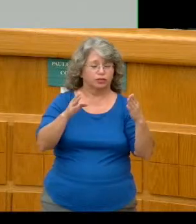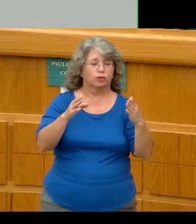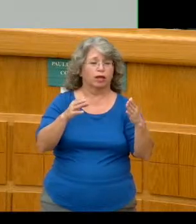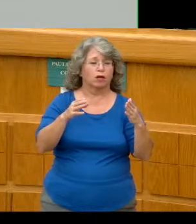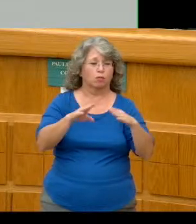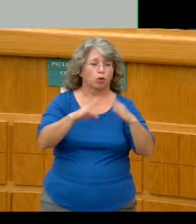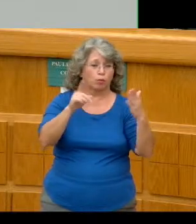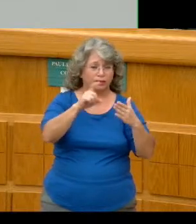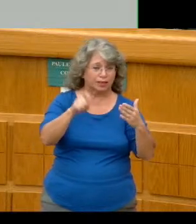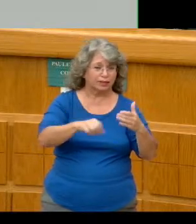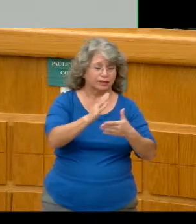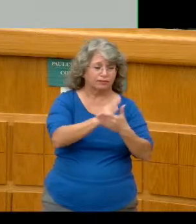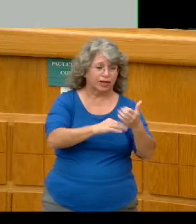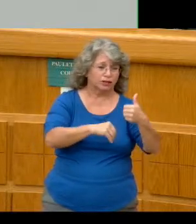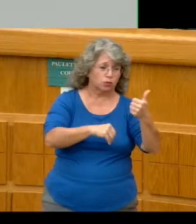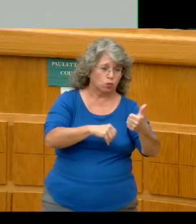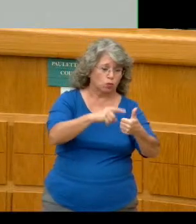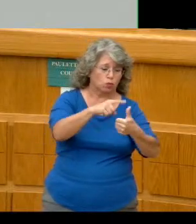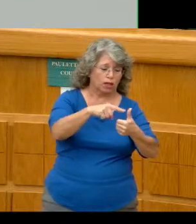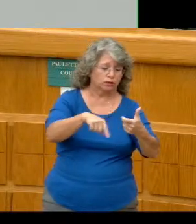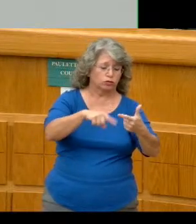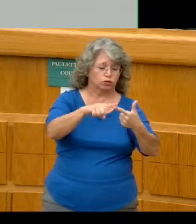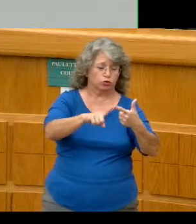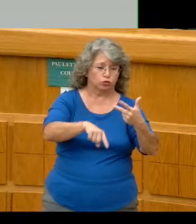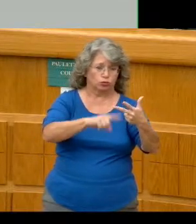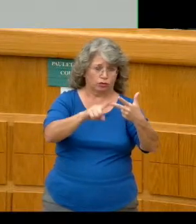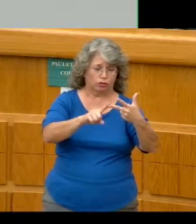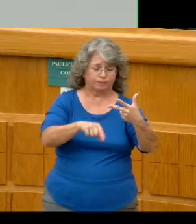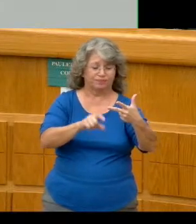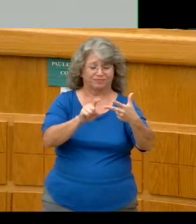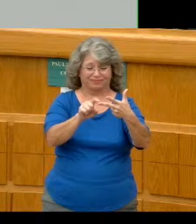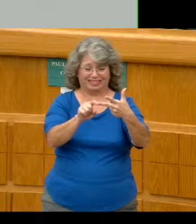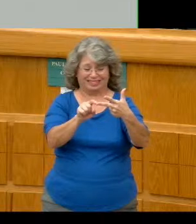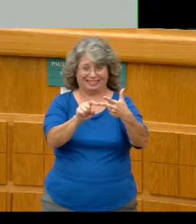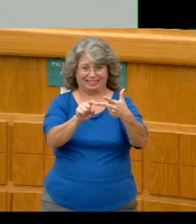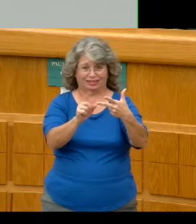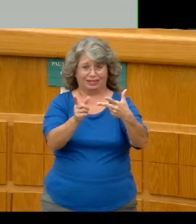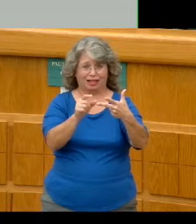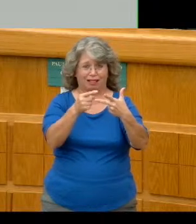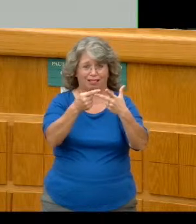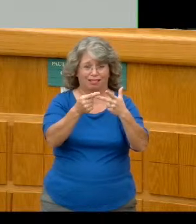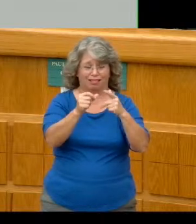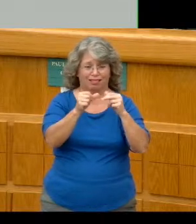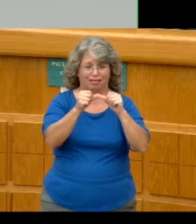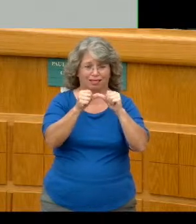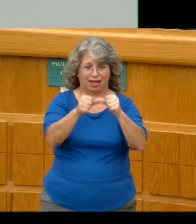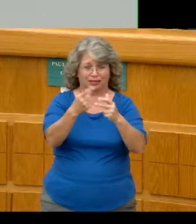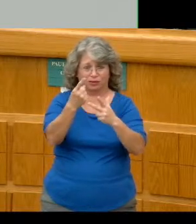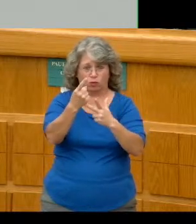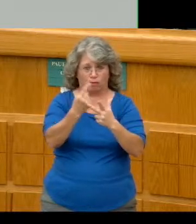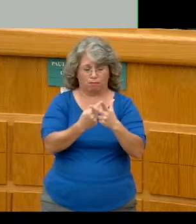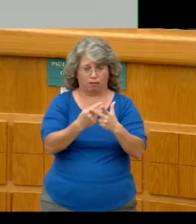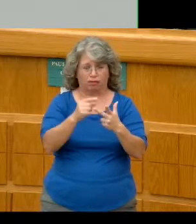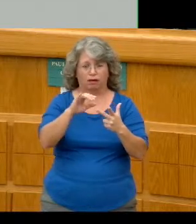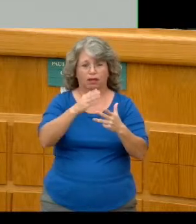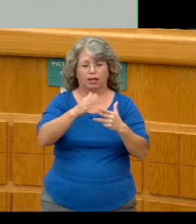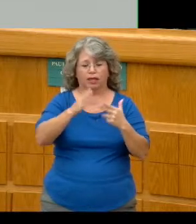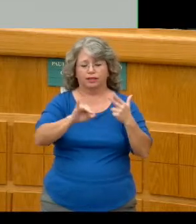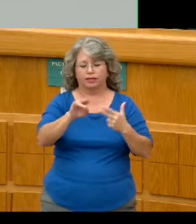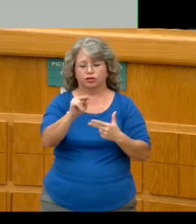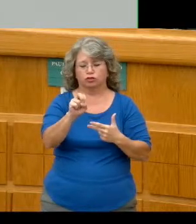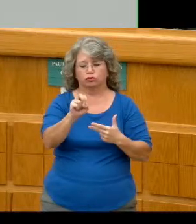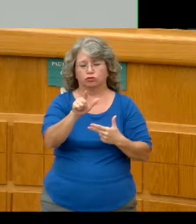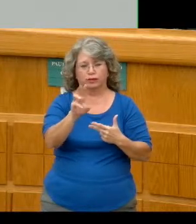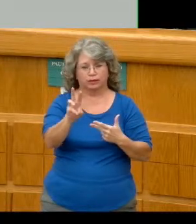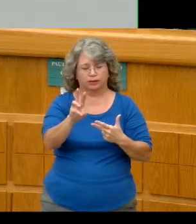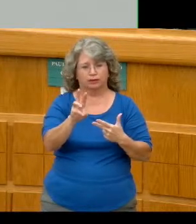Phase 1, 2, and 3. Open Texas Phase 3 lasted for 1 month, ended on June 26th. And for the